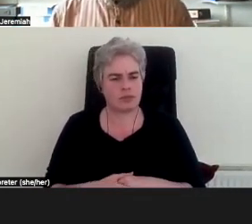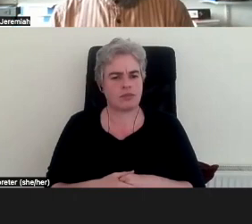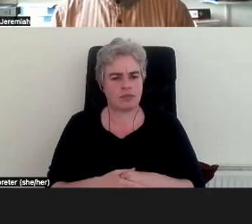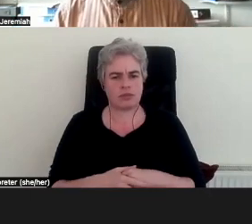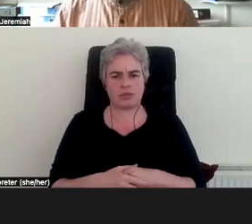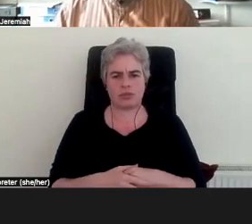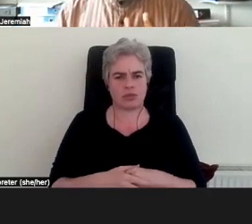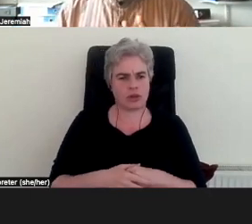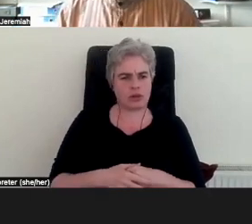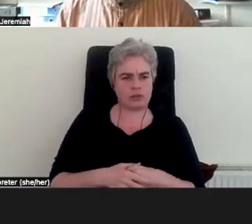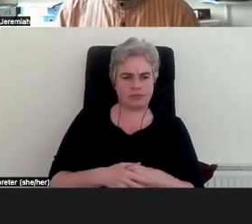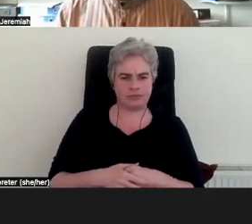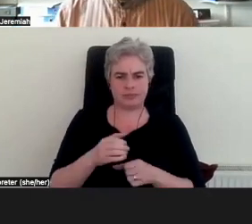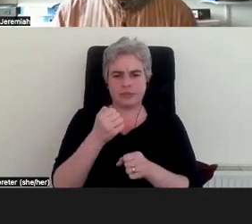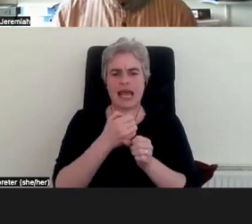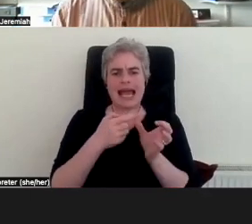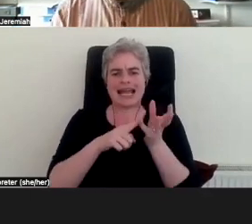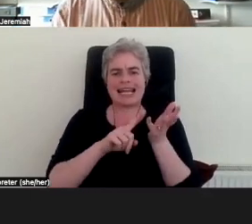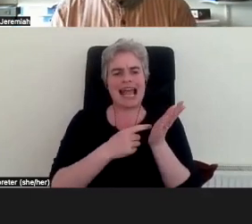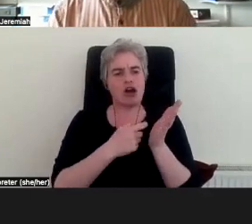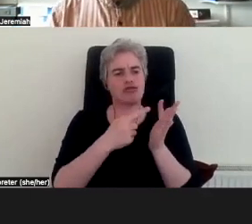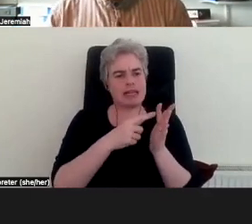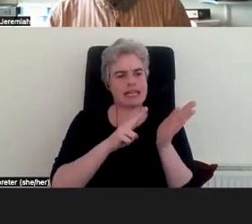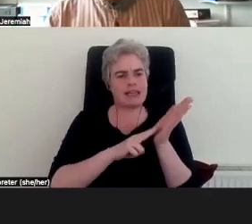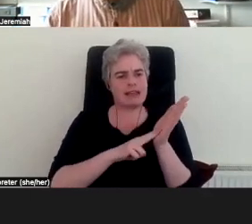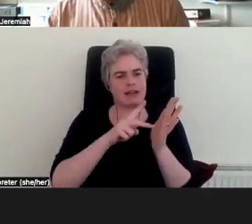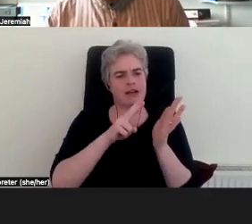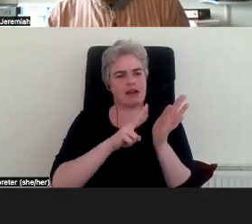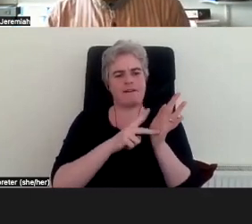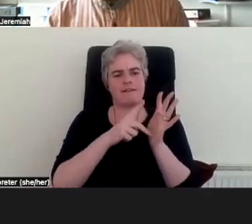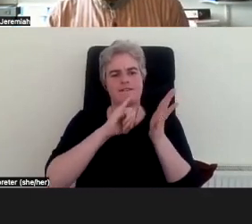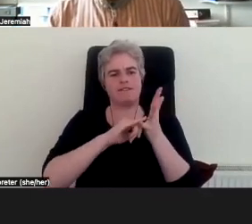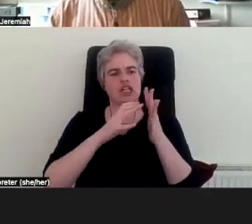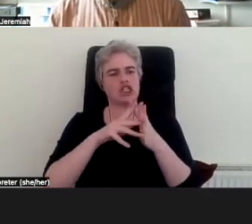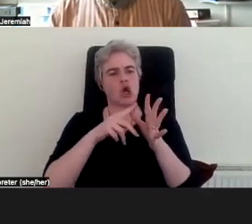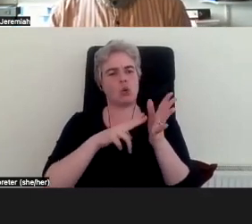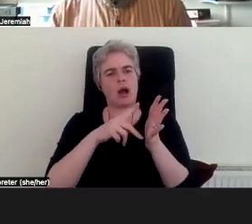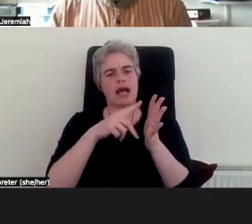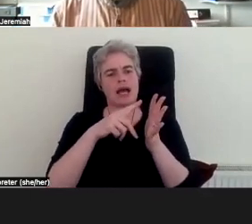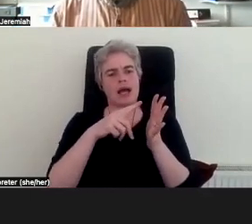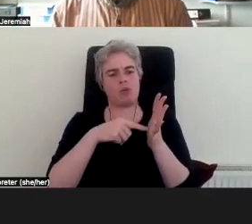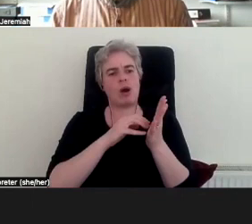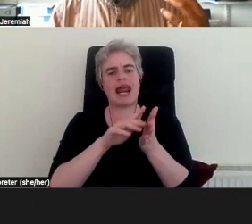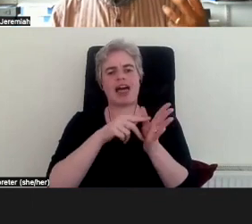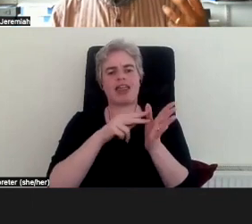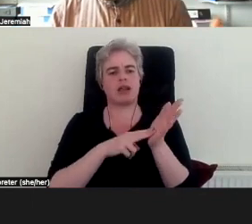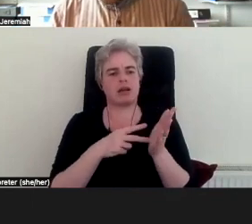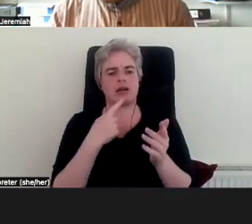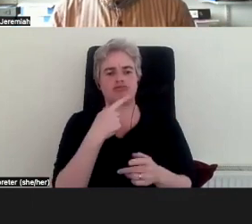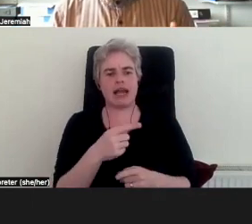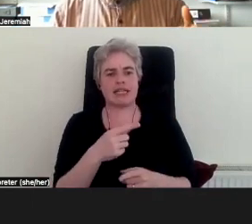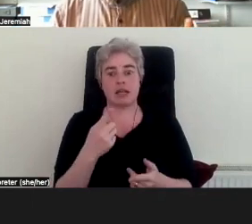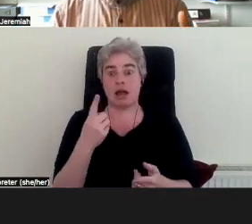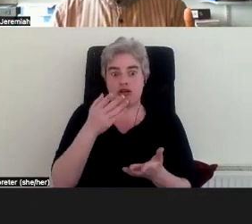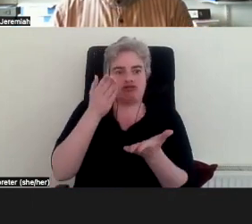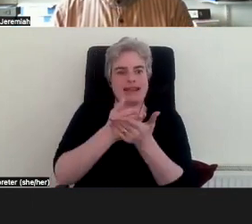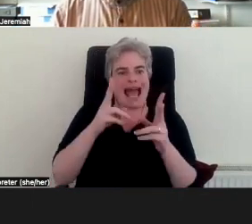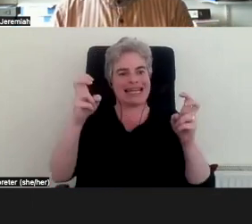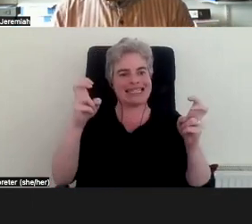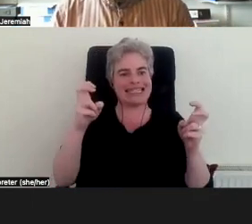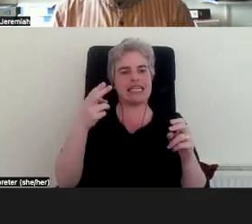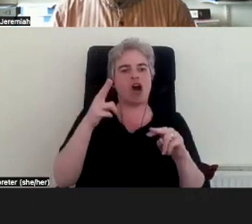Gavri Vishwanathan, one of the very important scholars on the Indian context, writes that the reality of